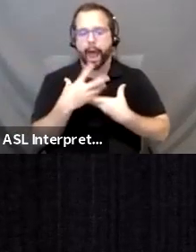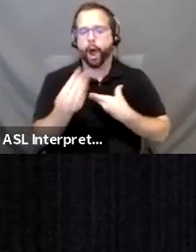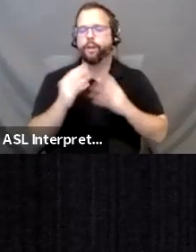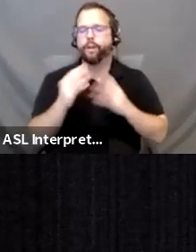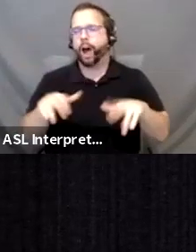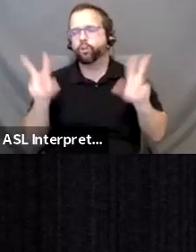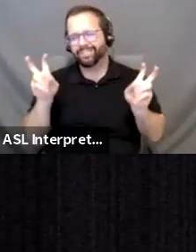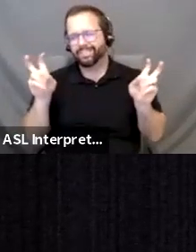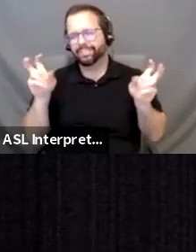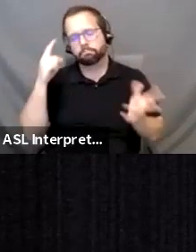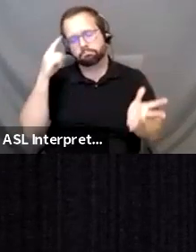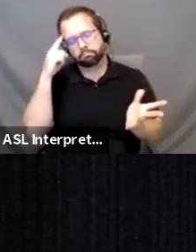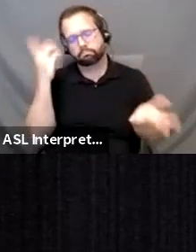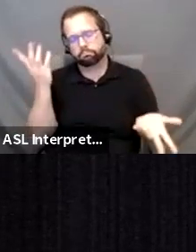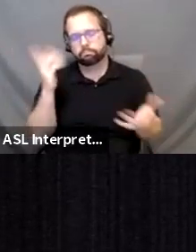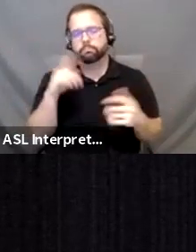enjoyed.